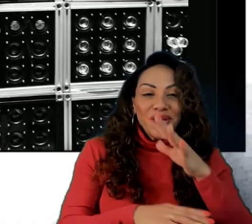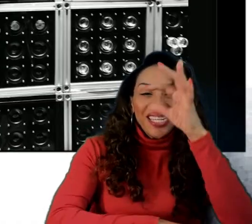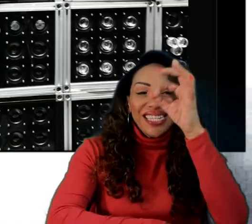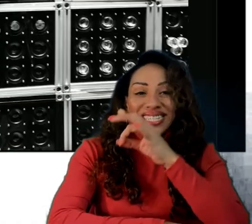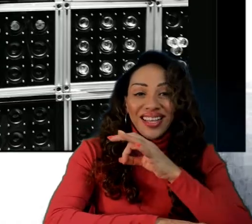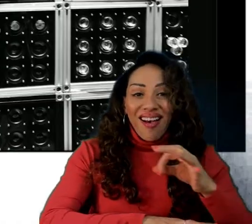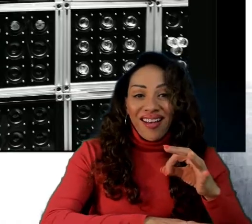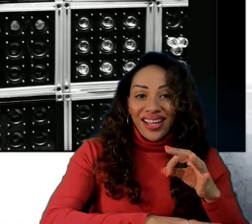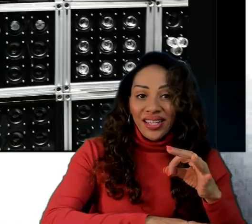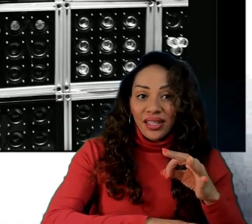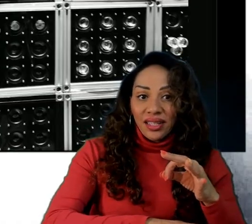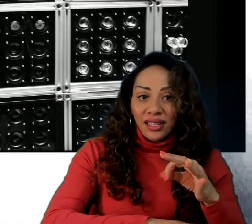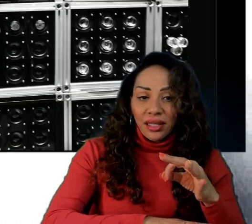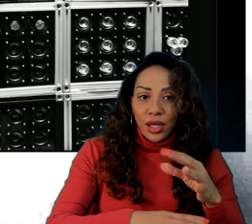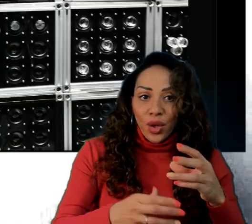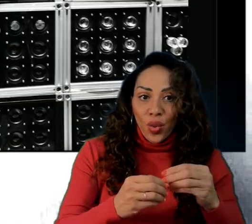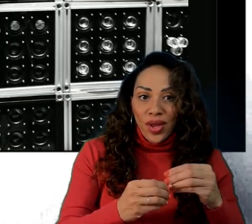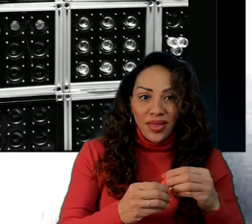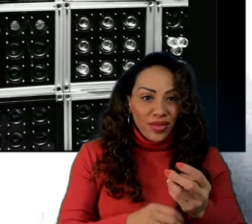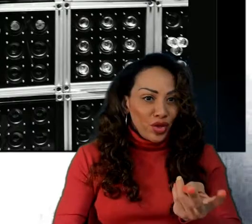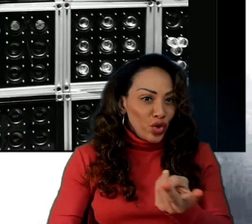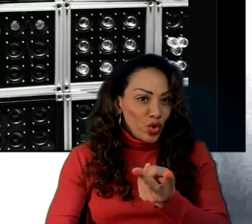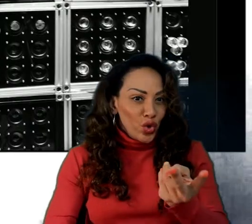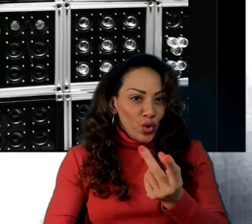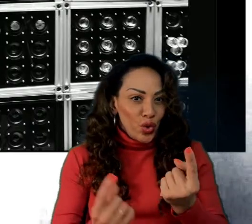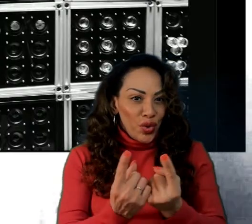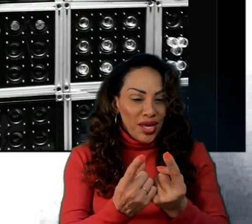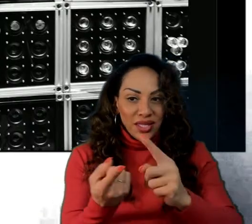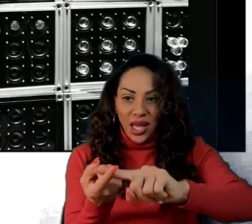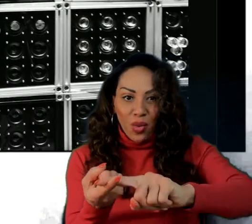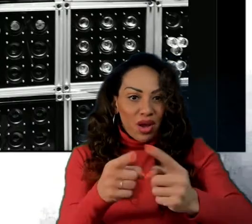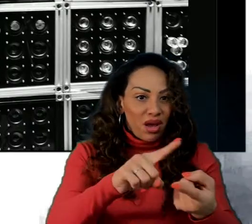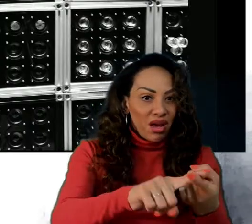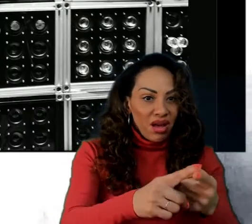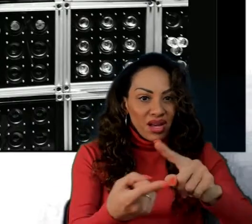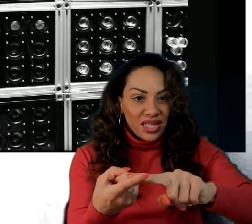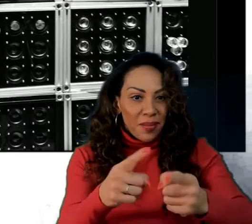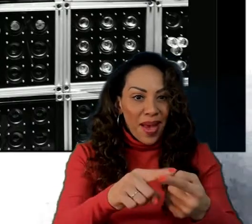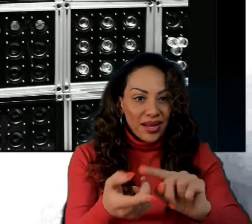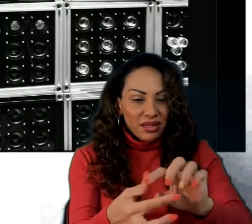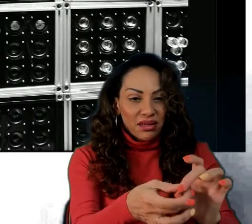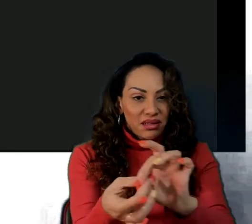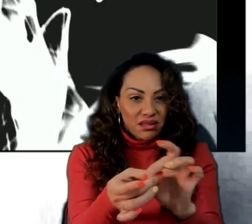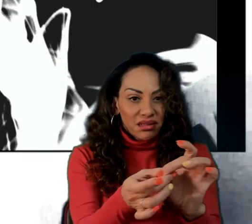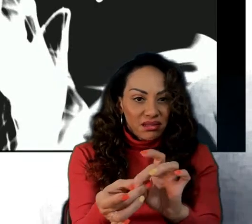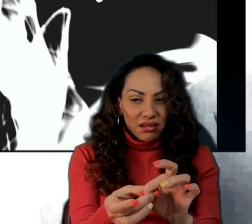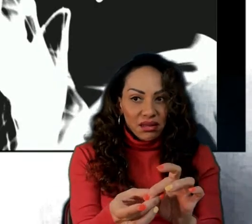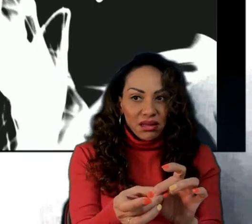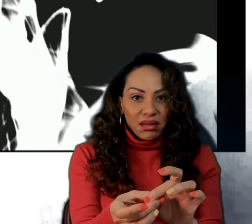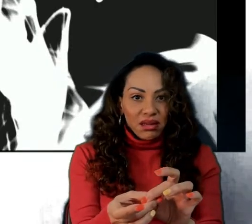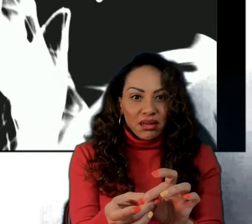were designing for. We didn't know the safe limits, so we had to kind of develop that at the same time.